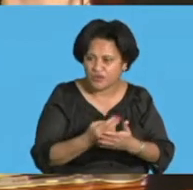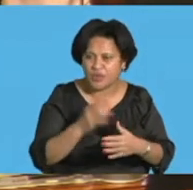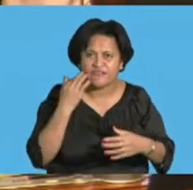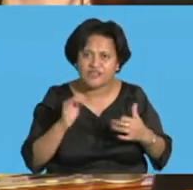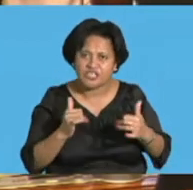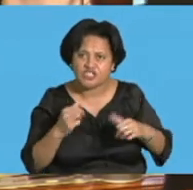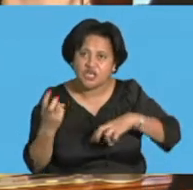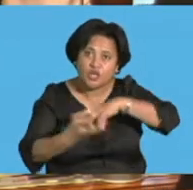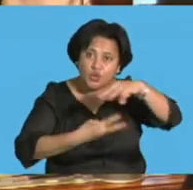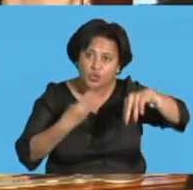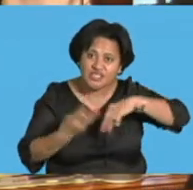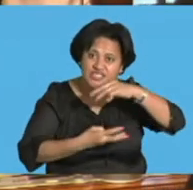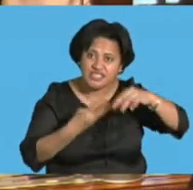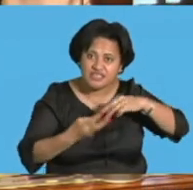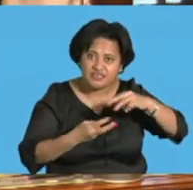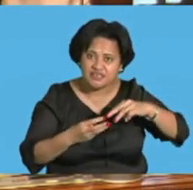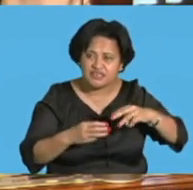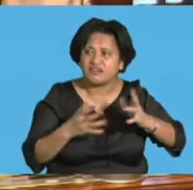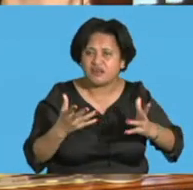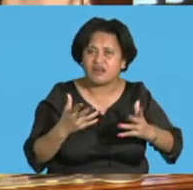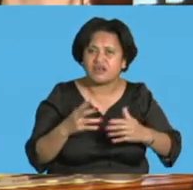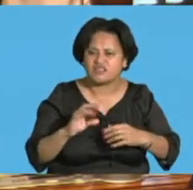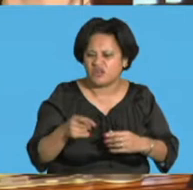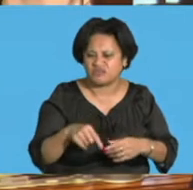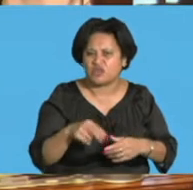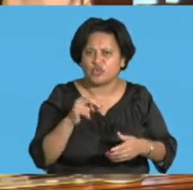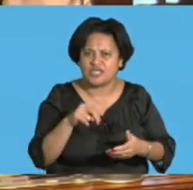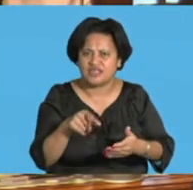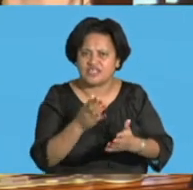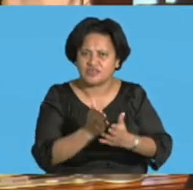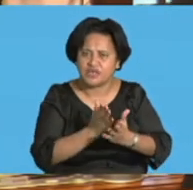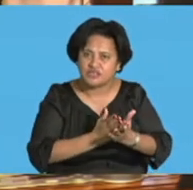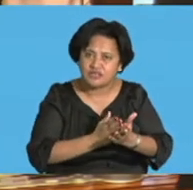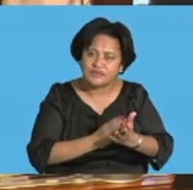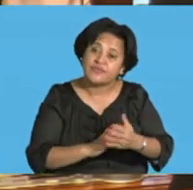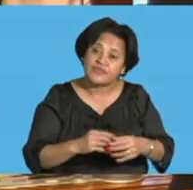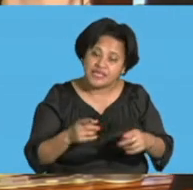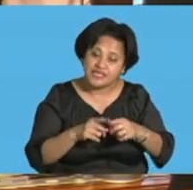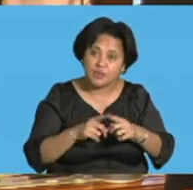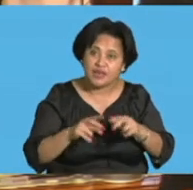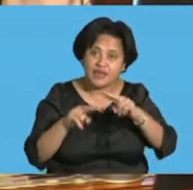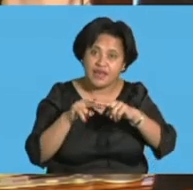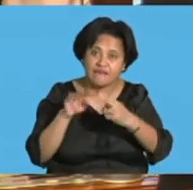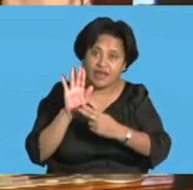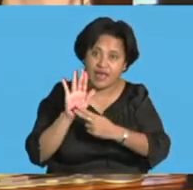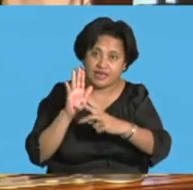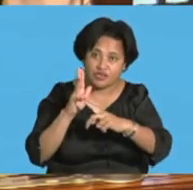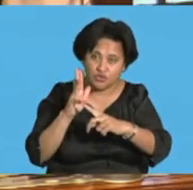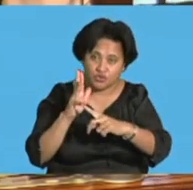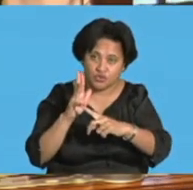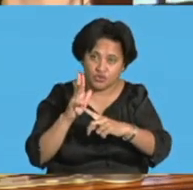this budget is therefore no longer required. Similarly, with the transfer of Technical Colleges of Fiji to the Fiji National University, the budget